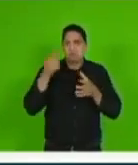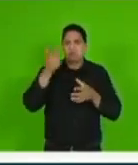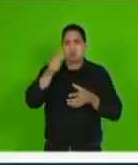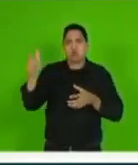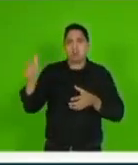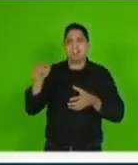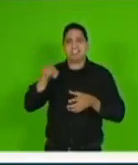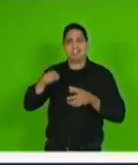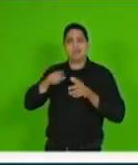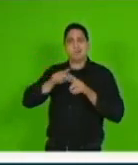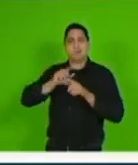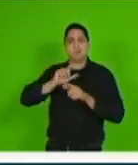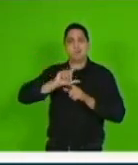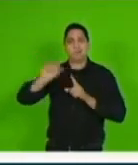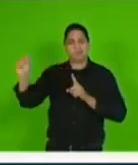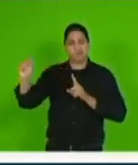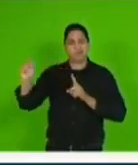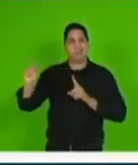discussing.